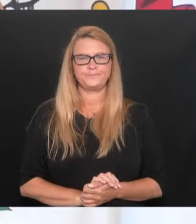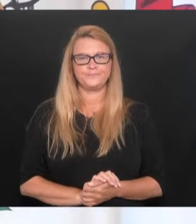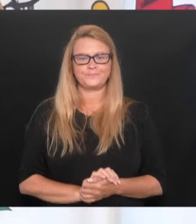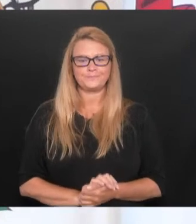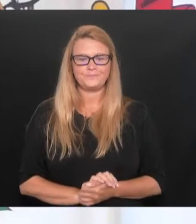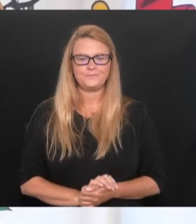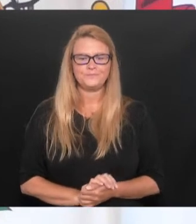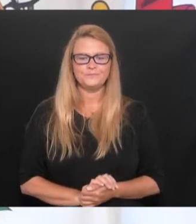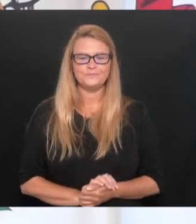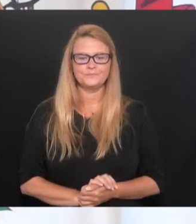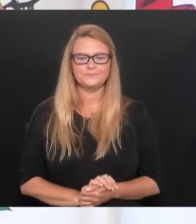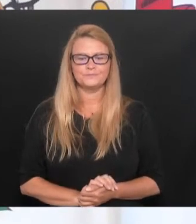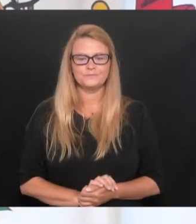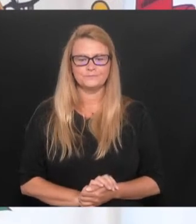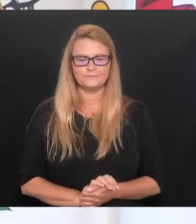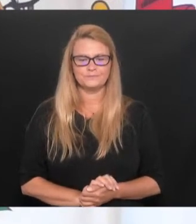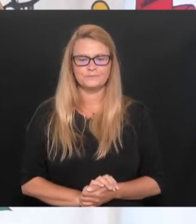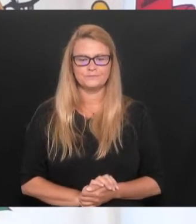Okay,